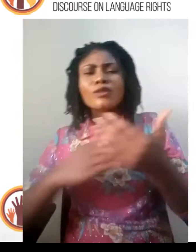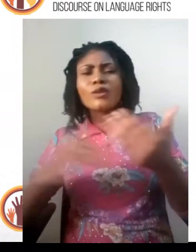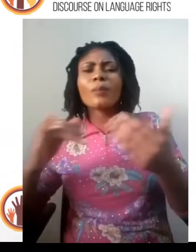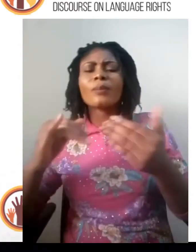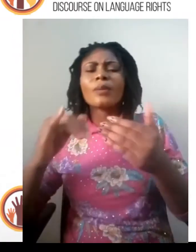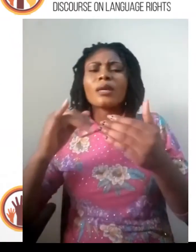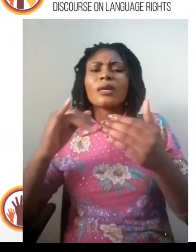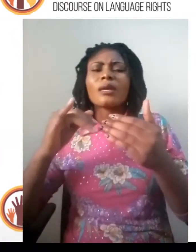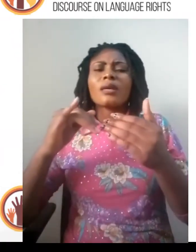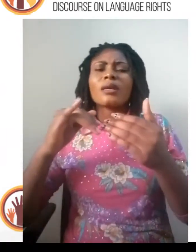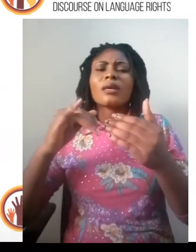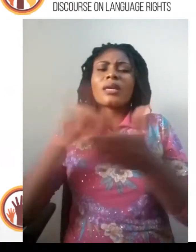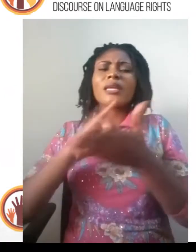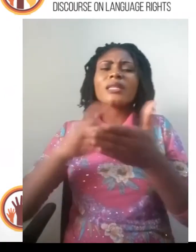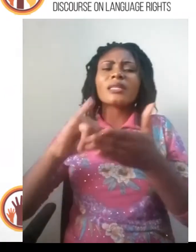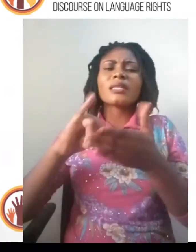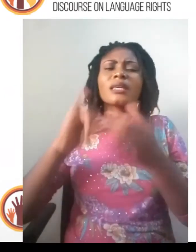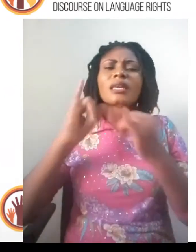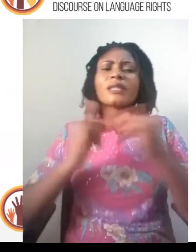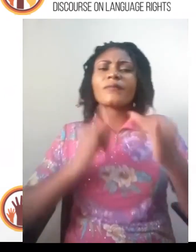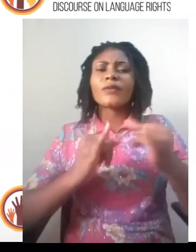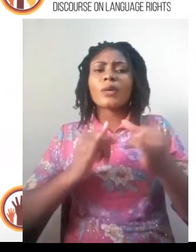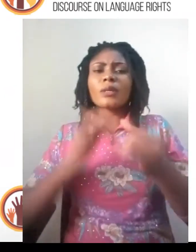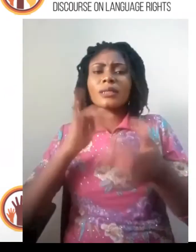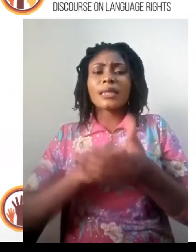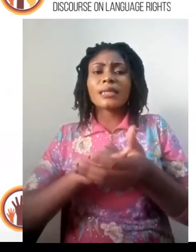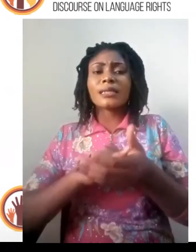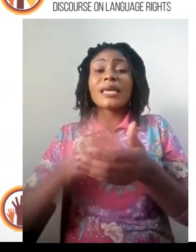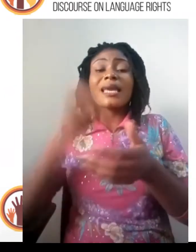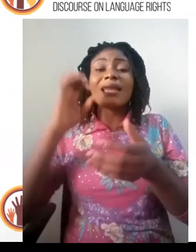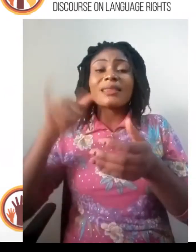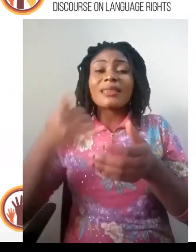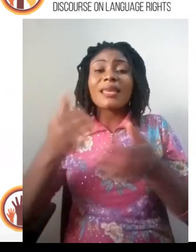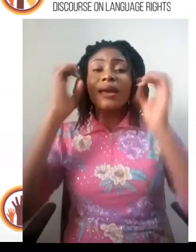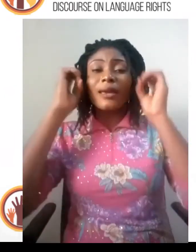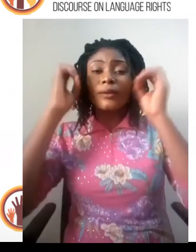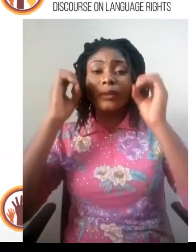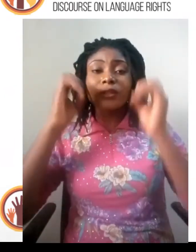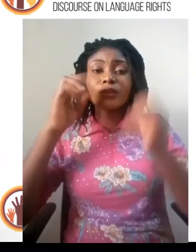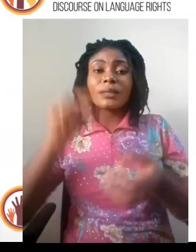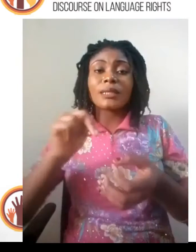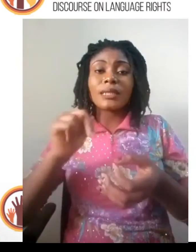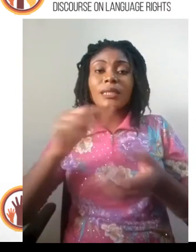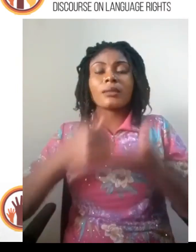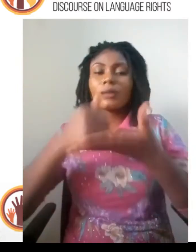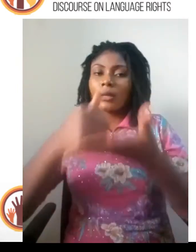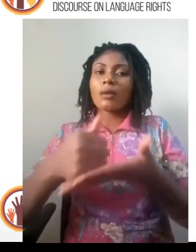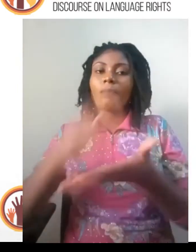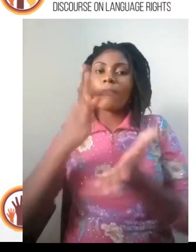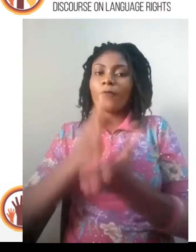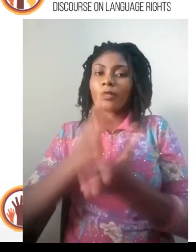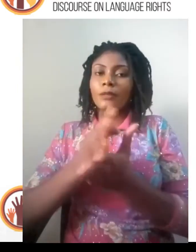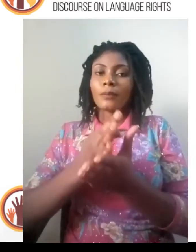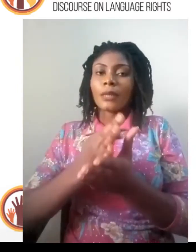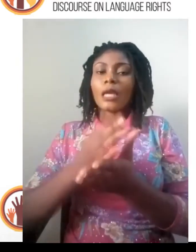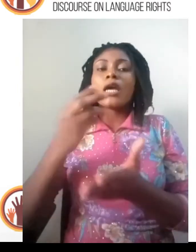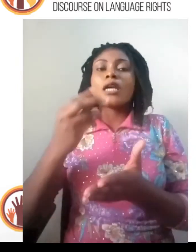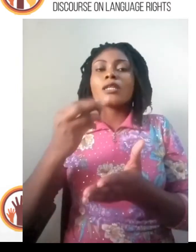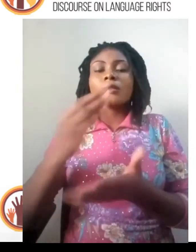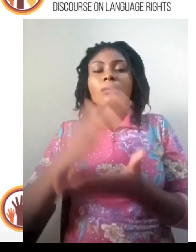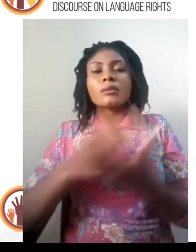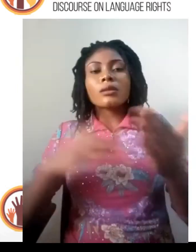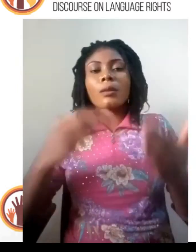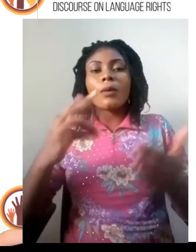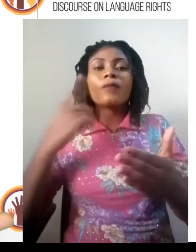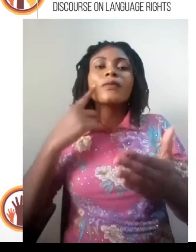some assistance, and we are doing that. Some of the deaf individuals that are also working with us are currently